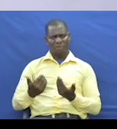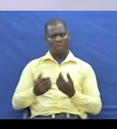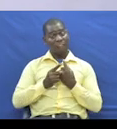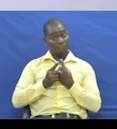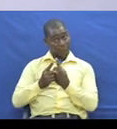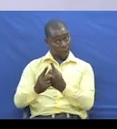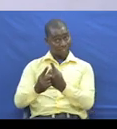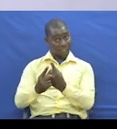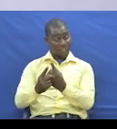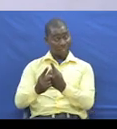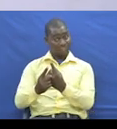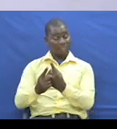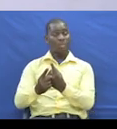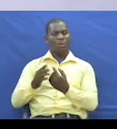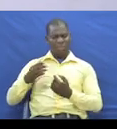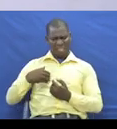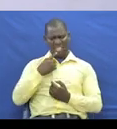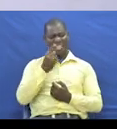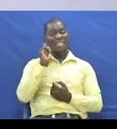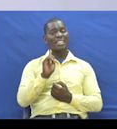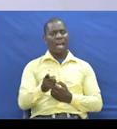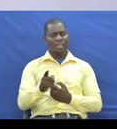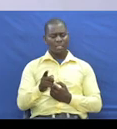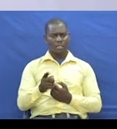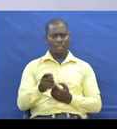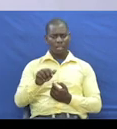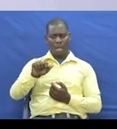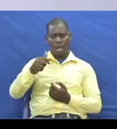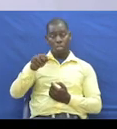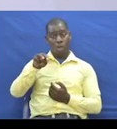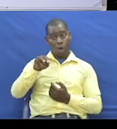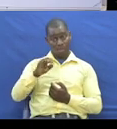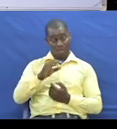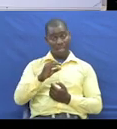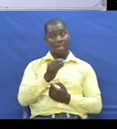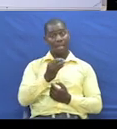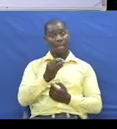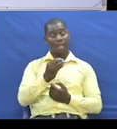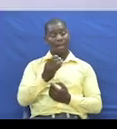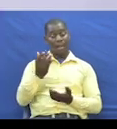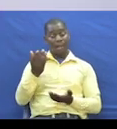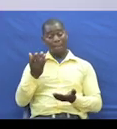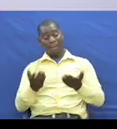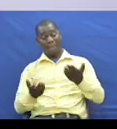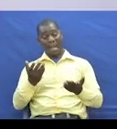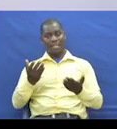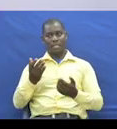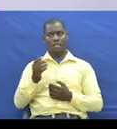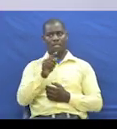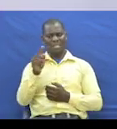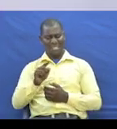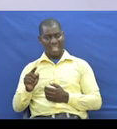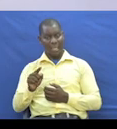we are going to have the following, that we said that atomic mass, which is A, is equals to the atomic